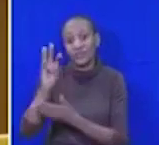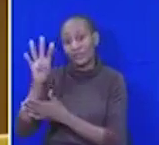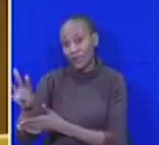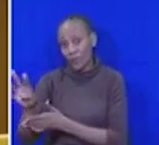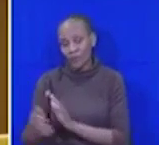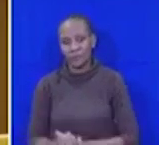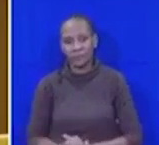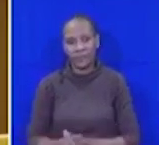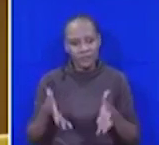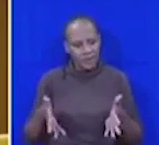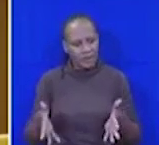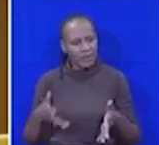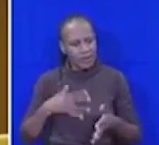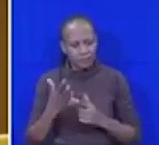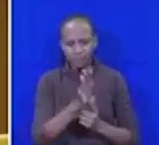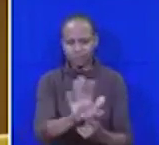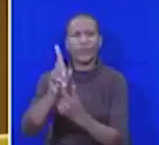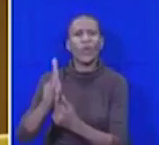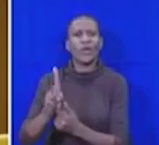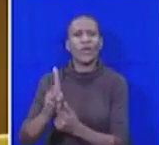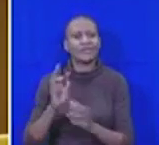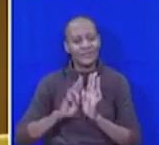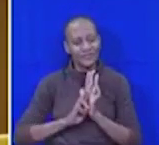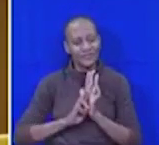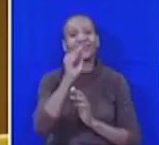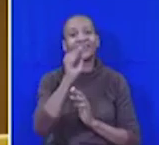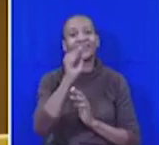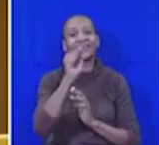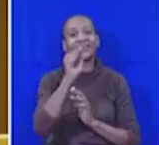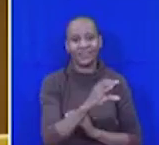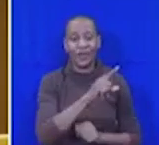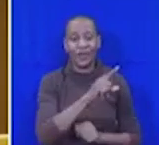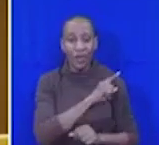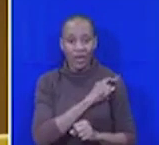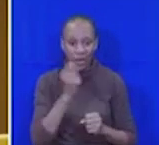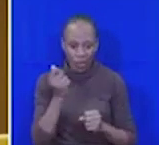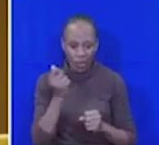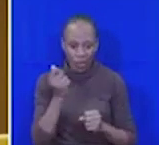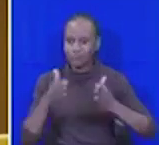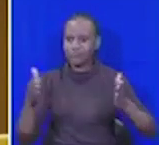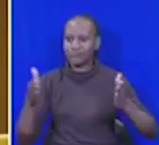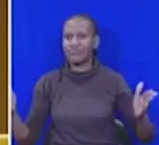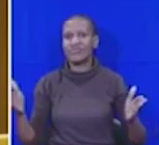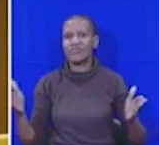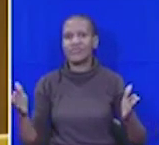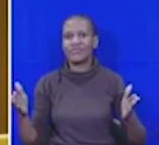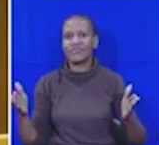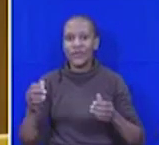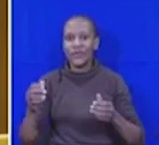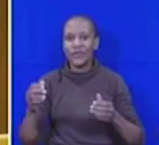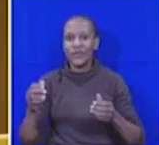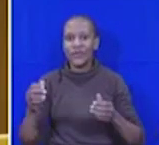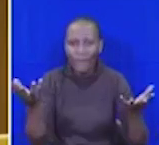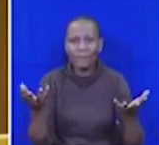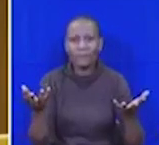I stand here before you representing a proud movement that had foresight to know that in order to create an environment of an informed society, it